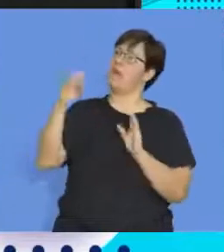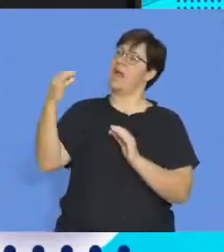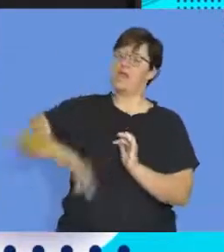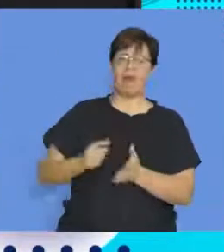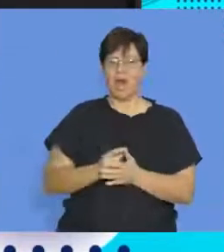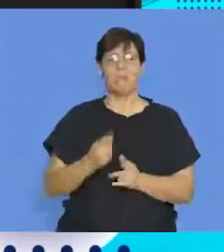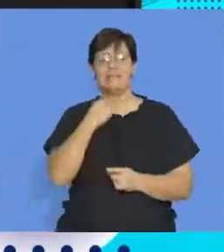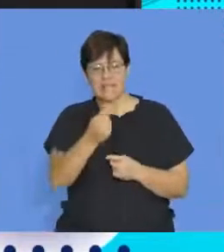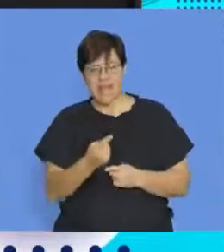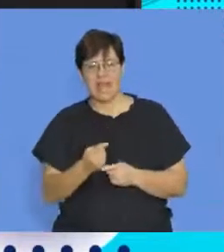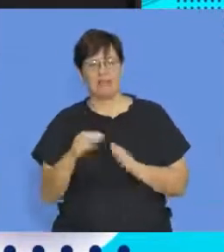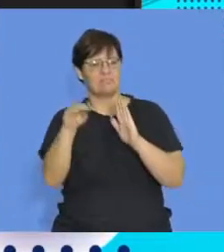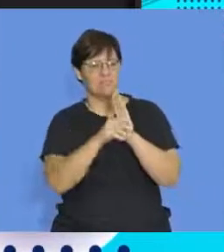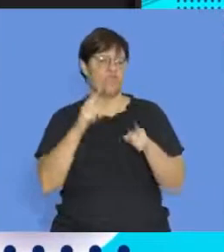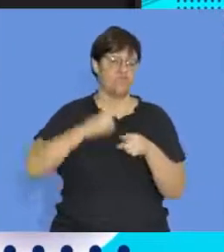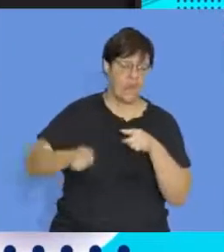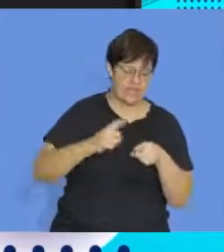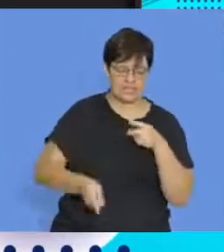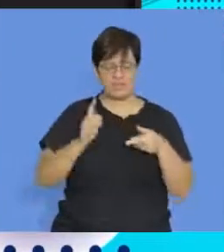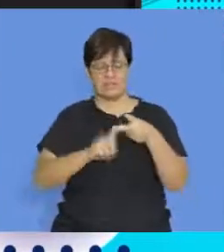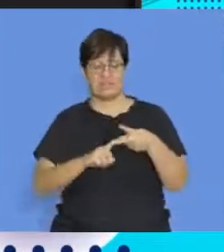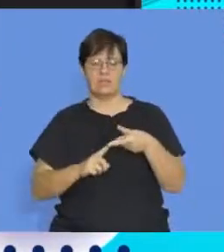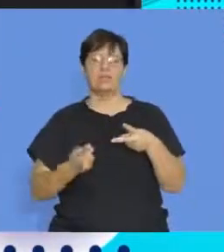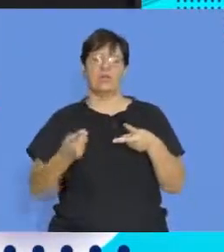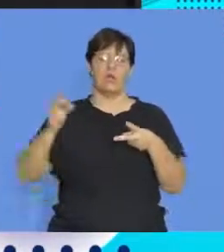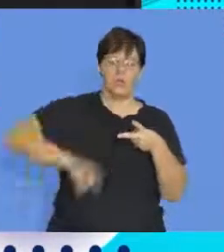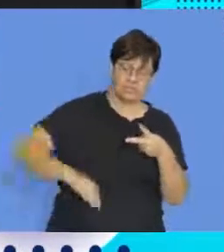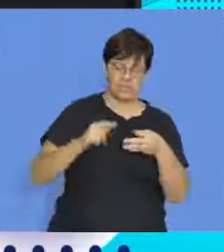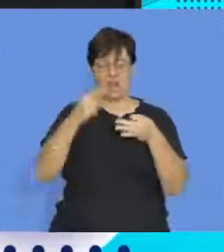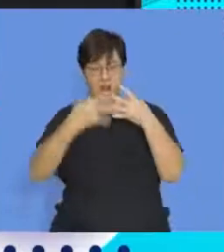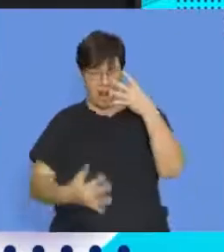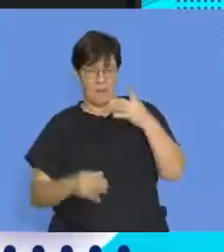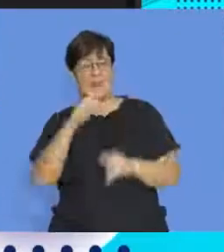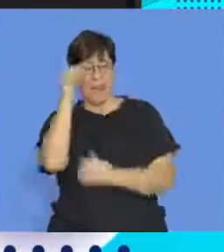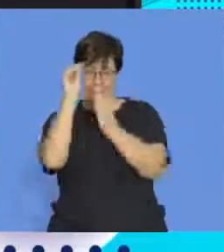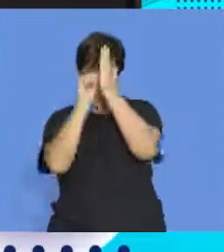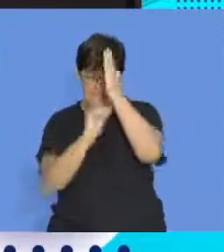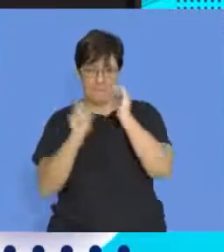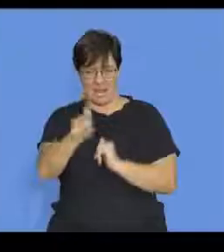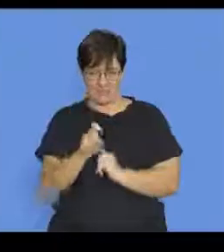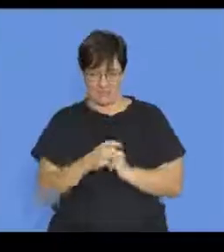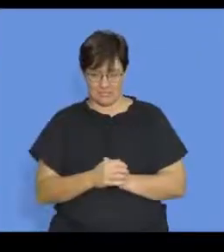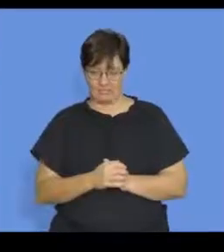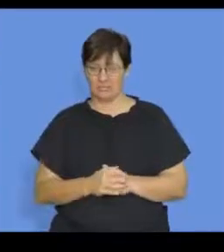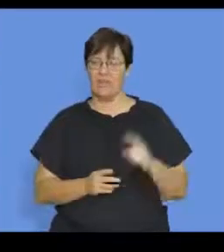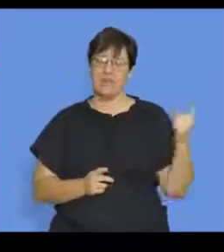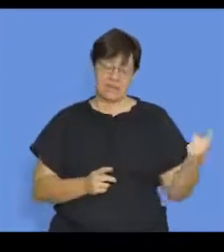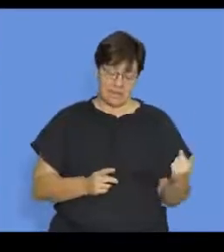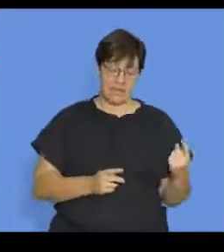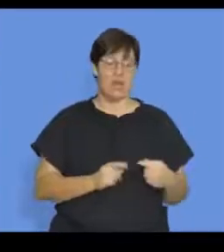income, commission income, rent income, you get the picture. Right, other expenses are